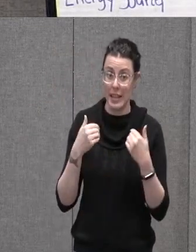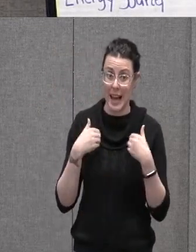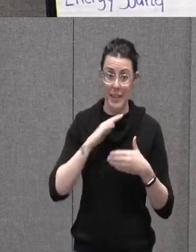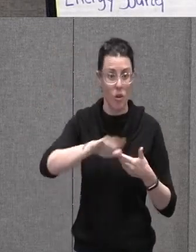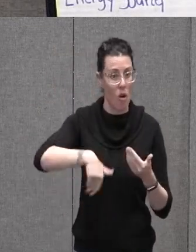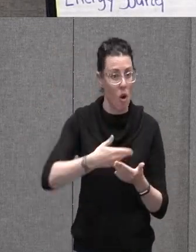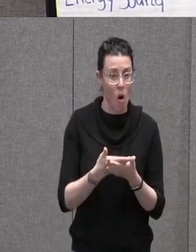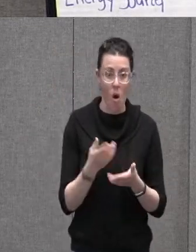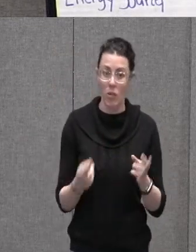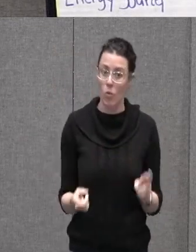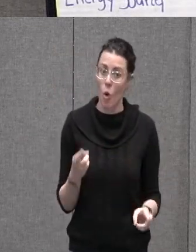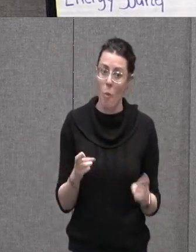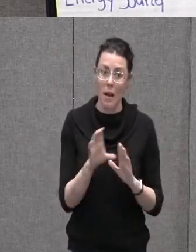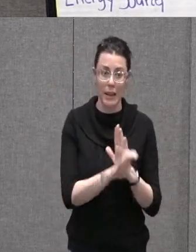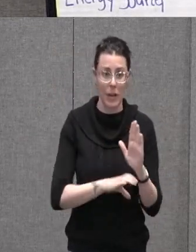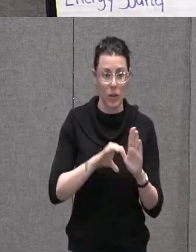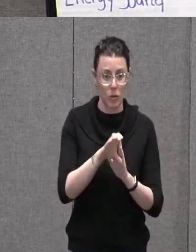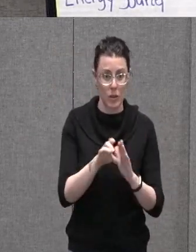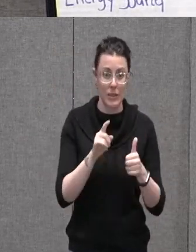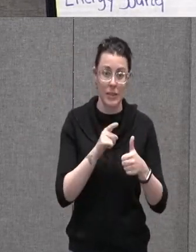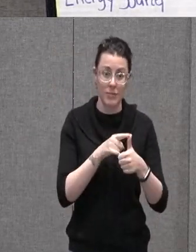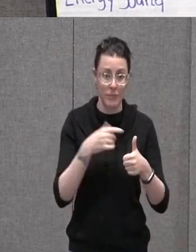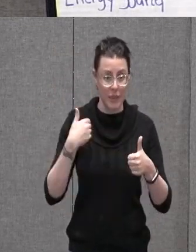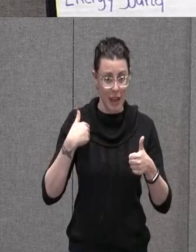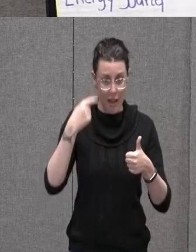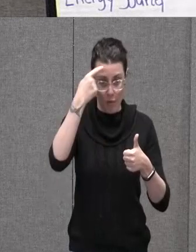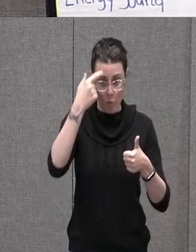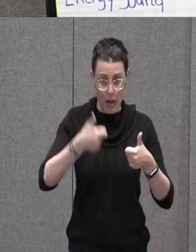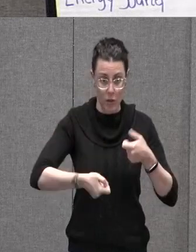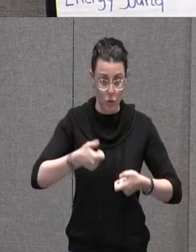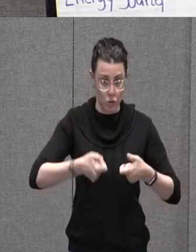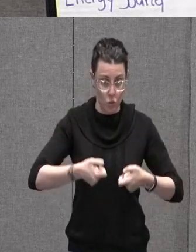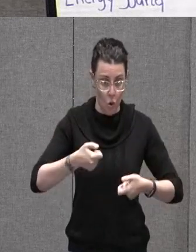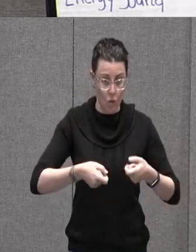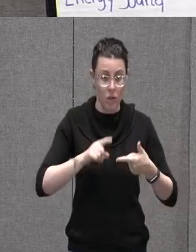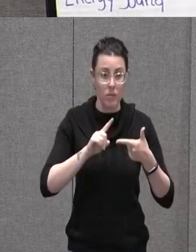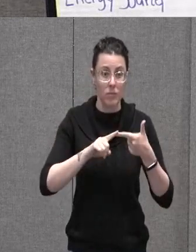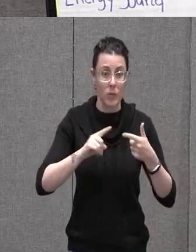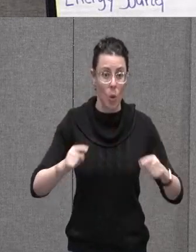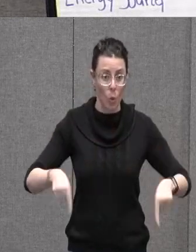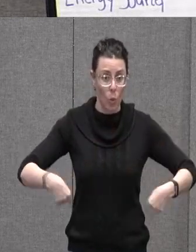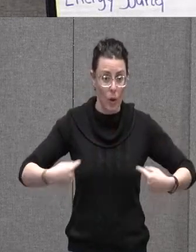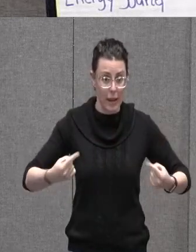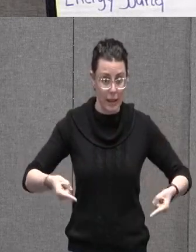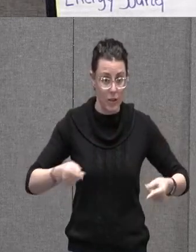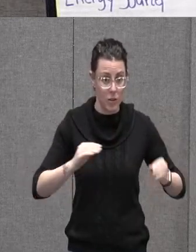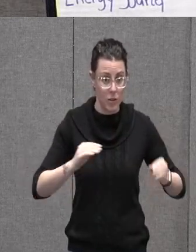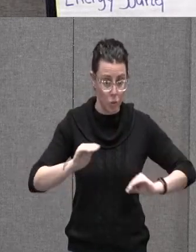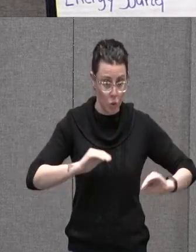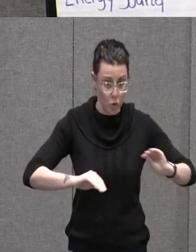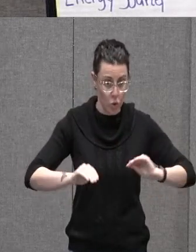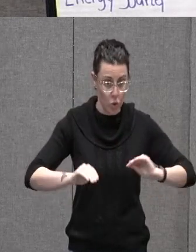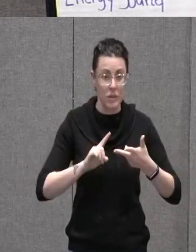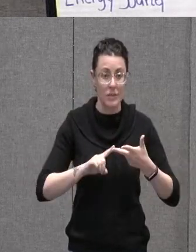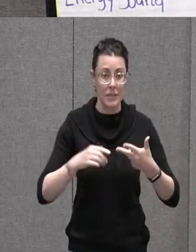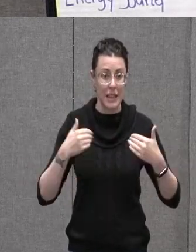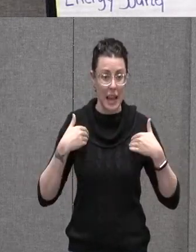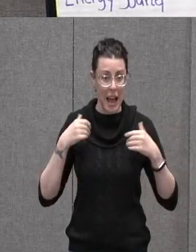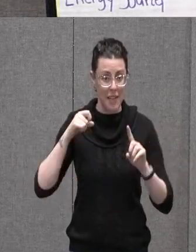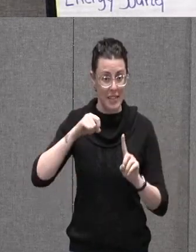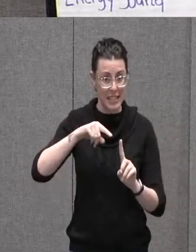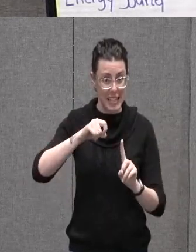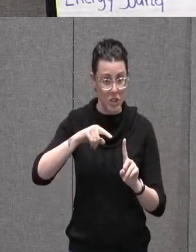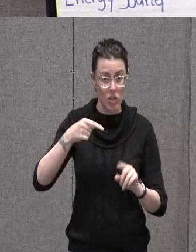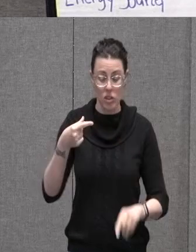computer. It has wheels you see that have a motor. That's how it moves. Pretty cool. It has sensors. It also has a GPS and light